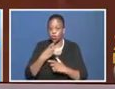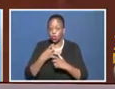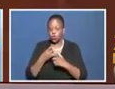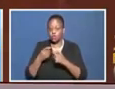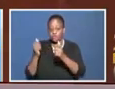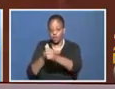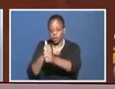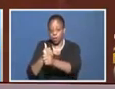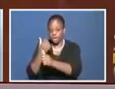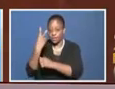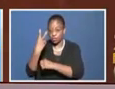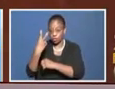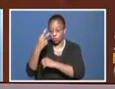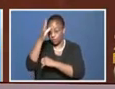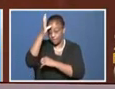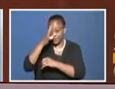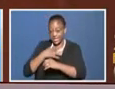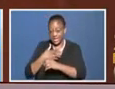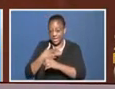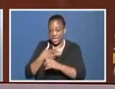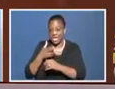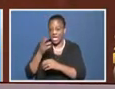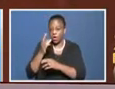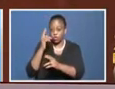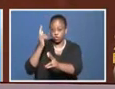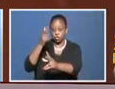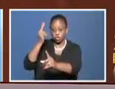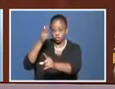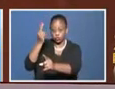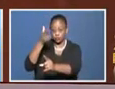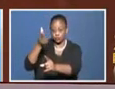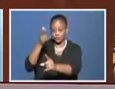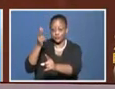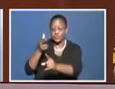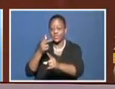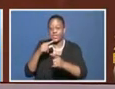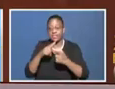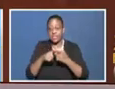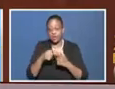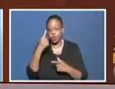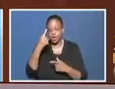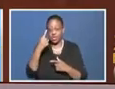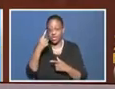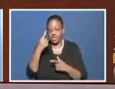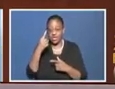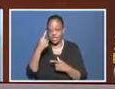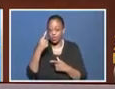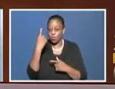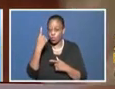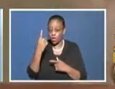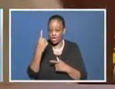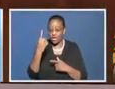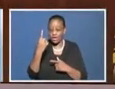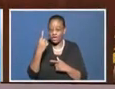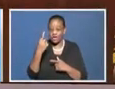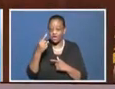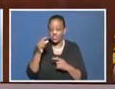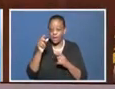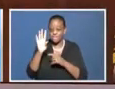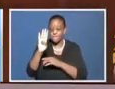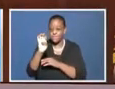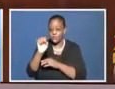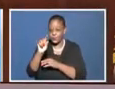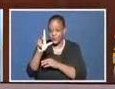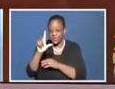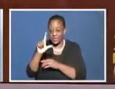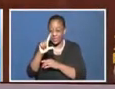with handguns. Shots were being fired. One of the bullets went through the front windshield